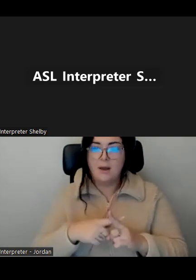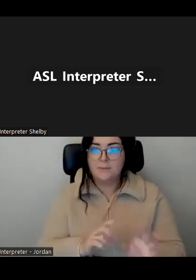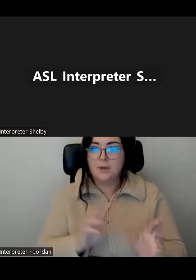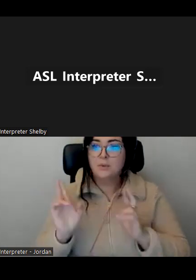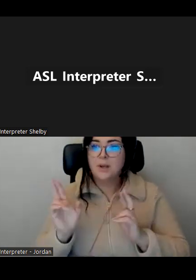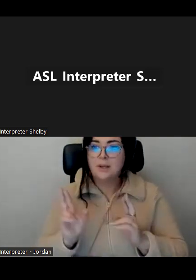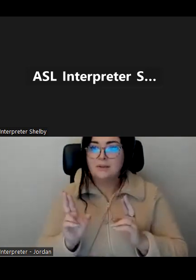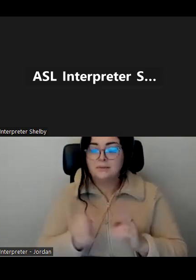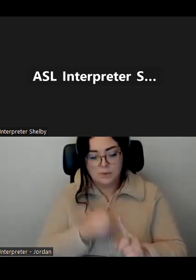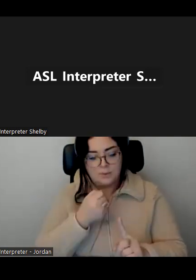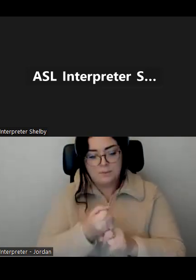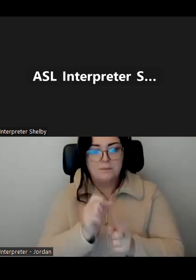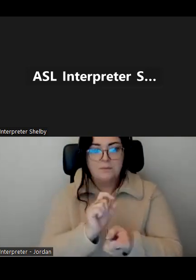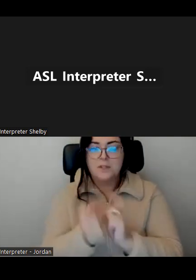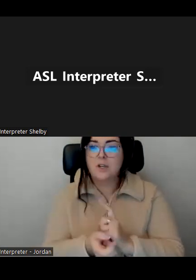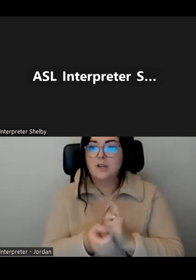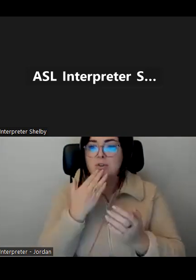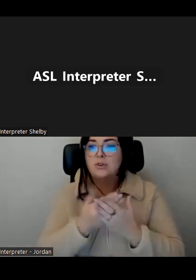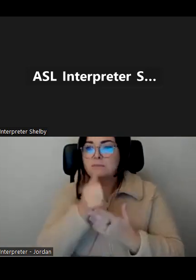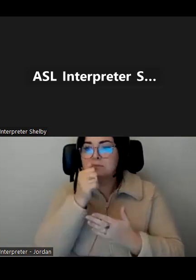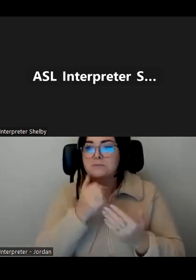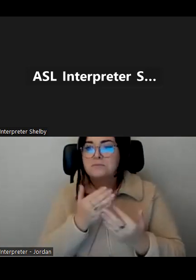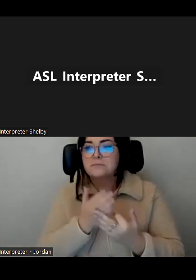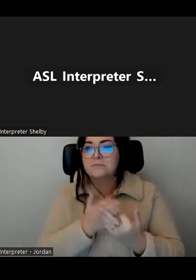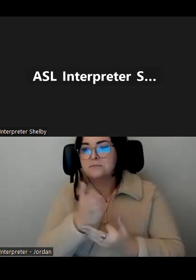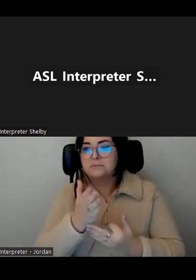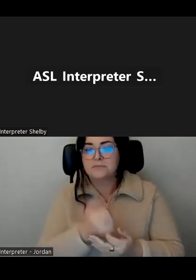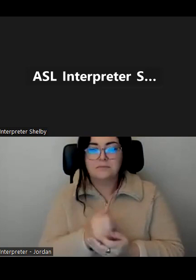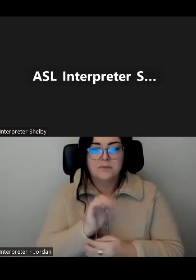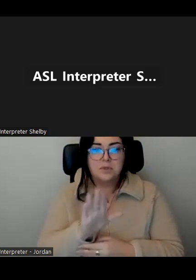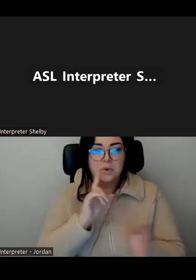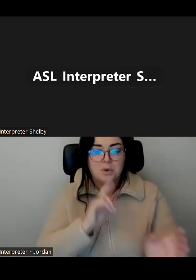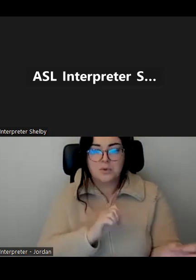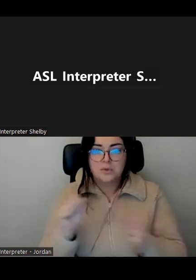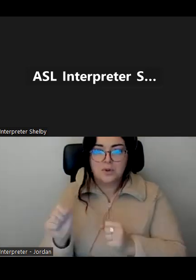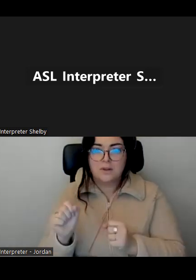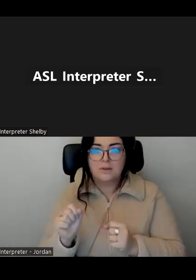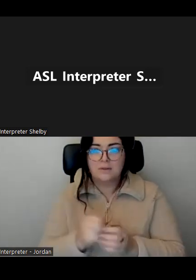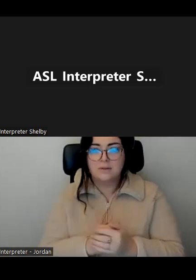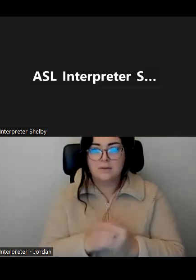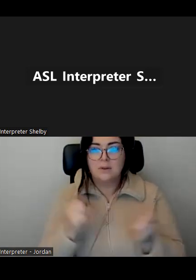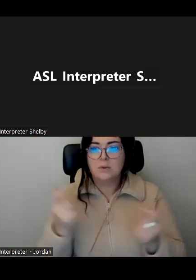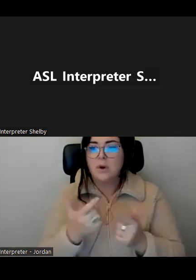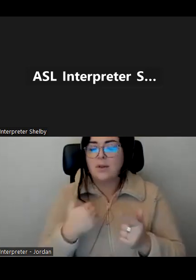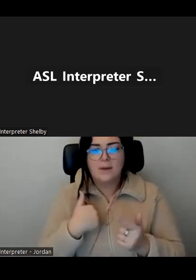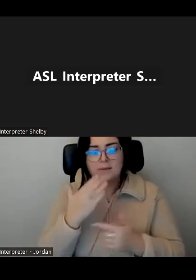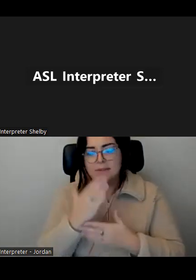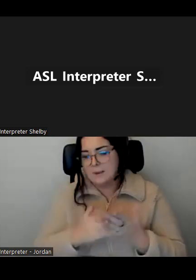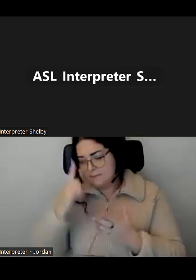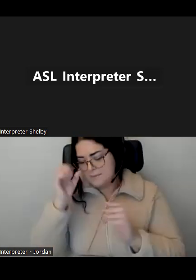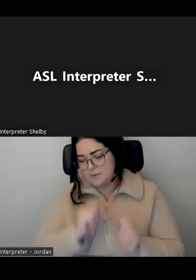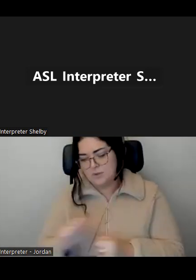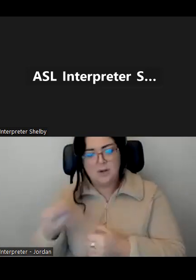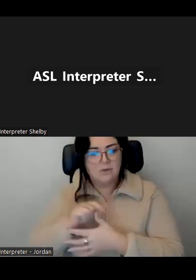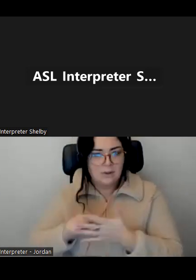cope through it. So again, using your strengths, we all have strengths and we all have some healthy coping strategies, I'm sure, that